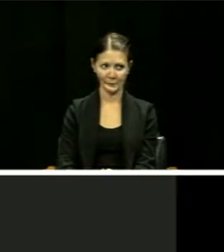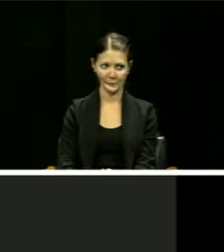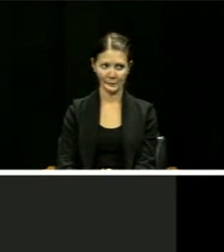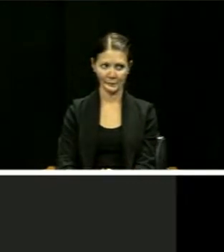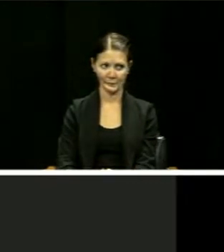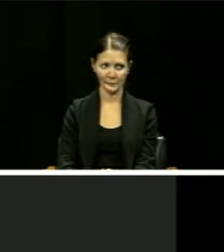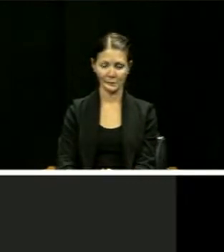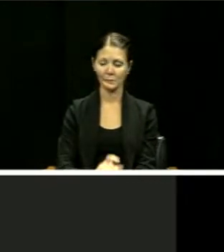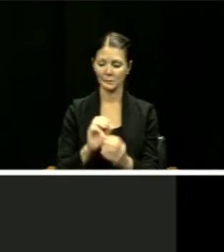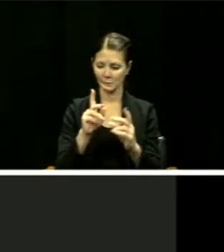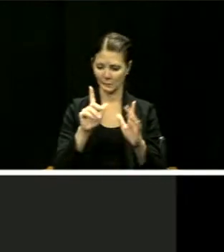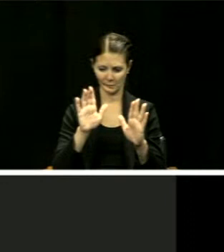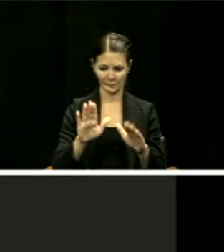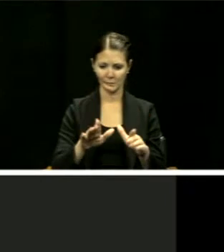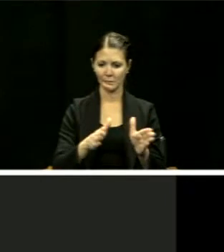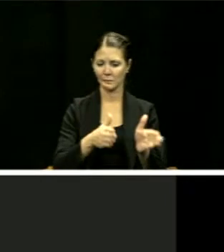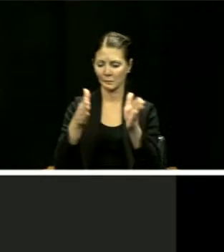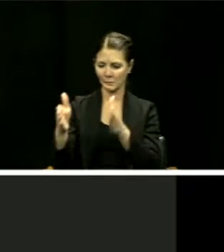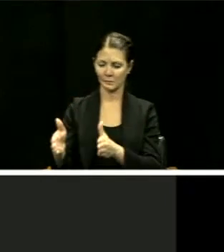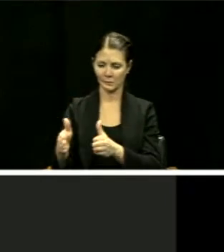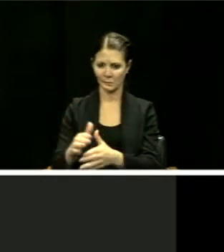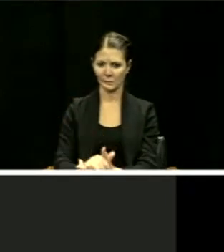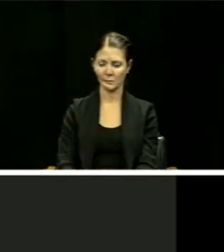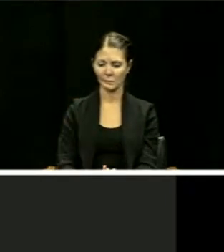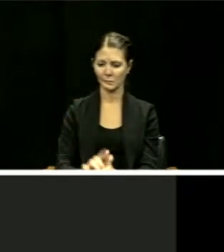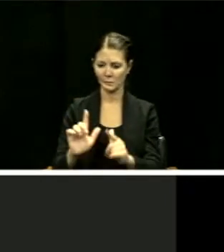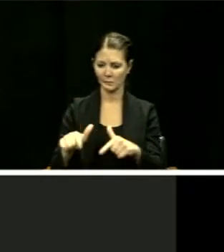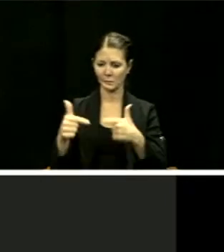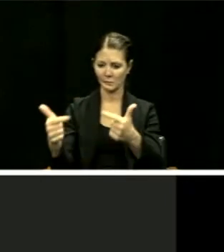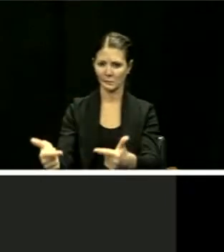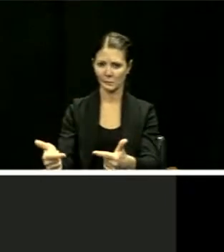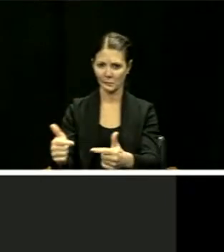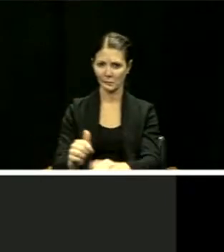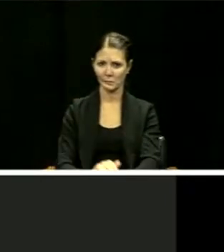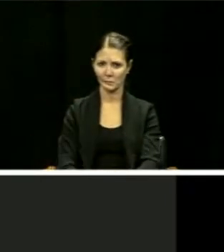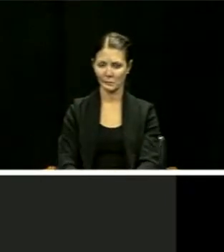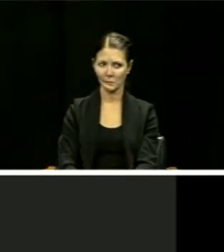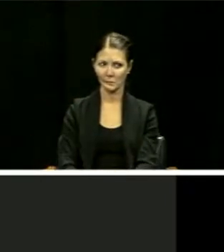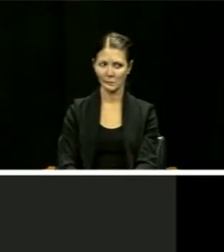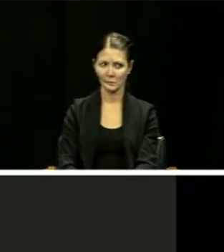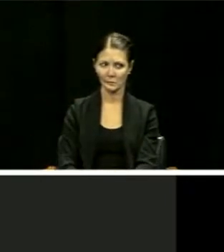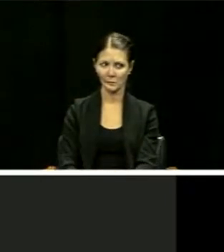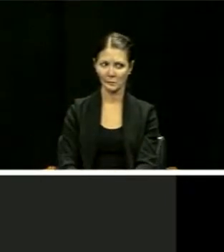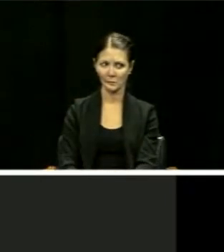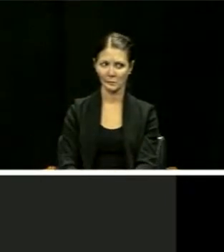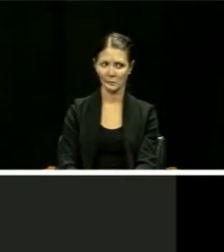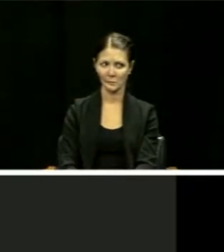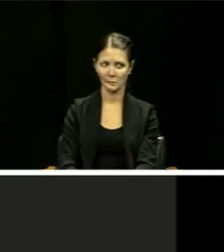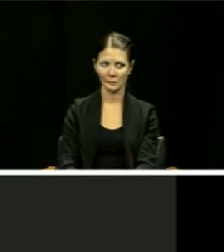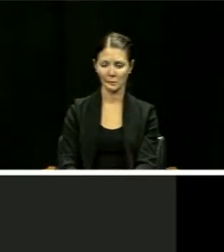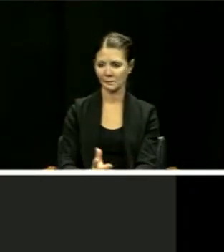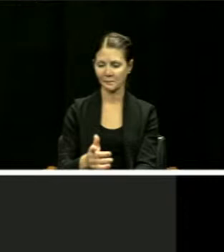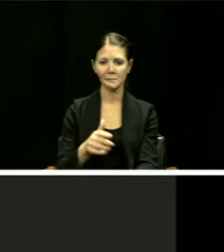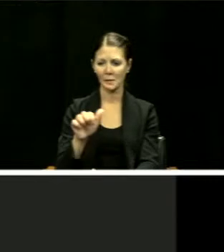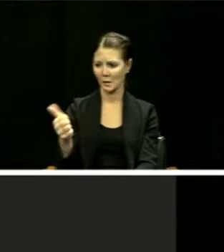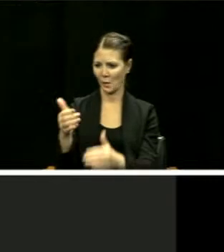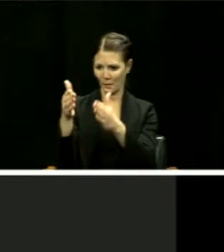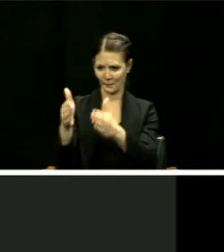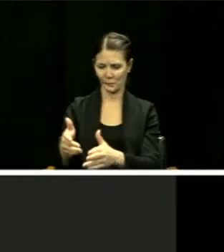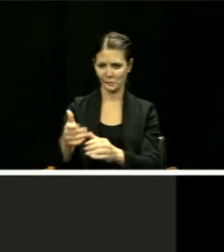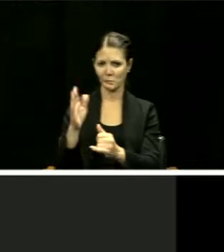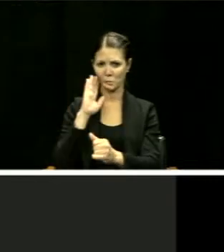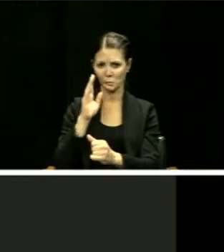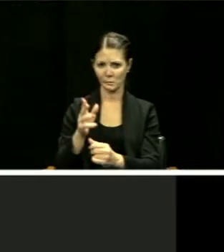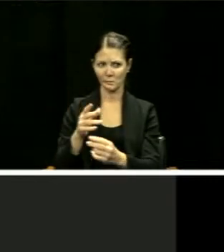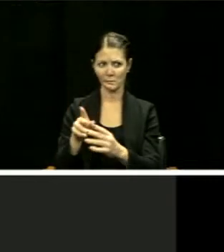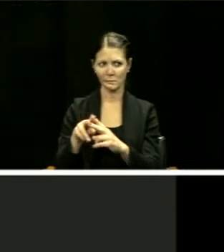Okay, moving on. Ms. Baden, I've unmuted your line. You're welcome to make any comments or